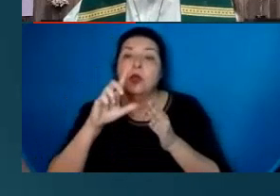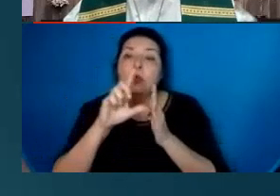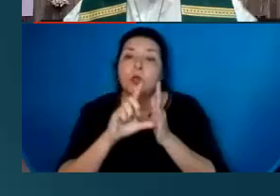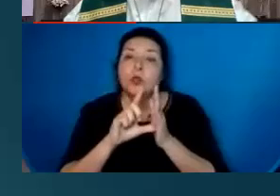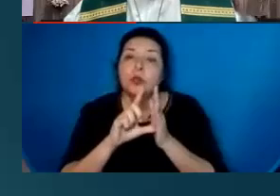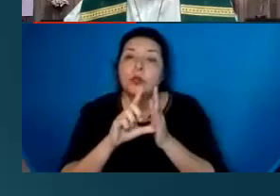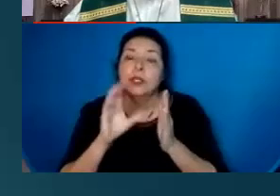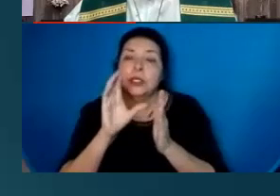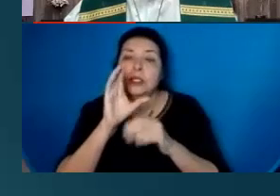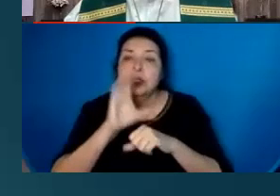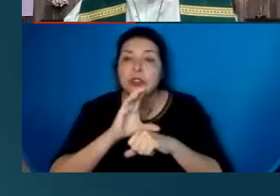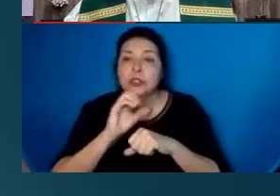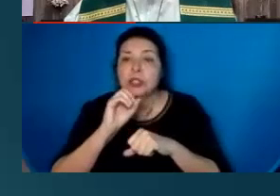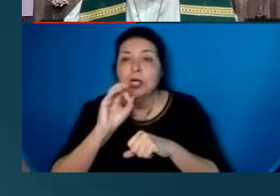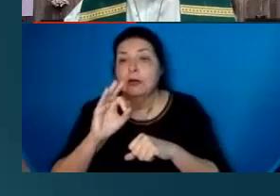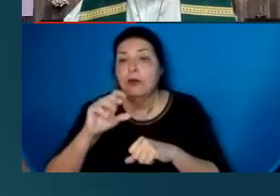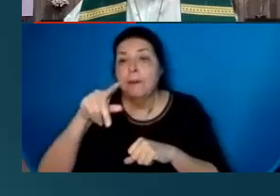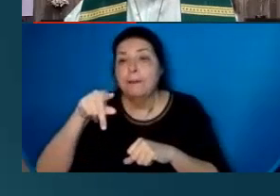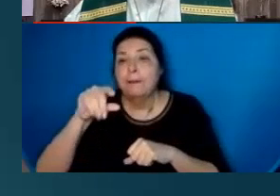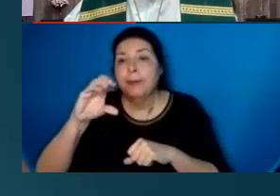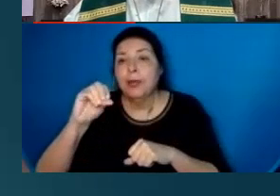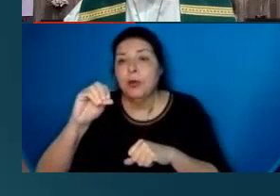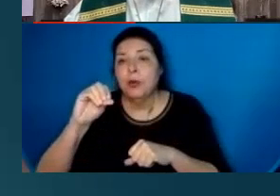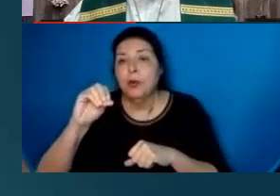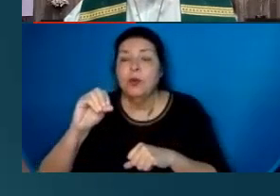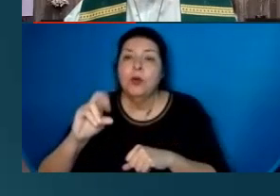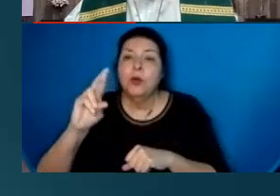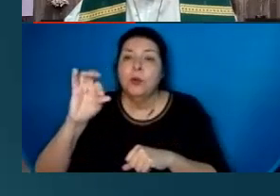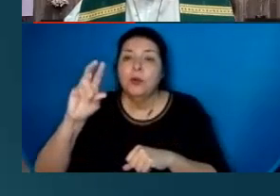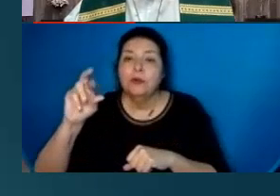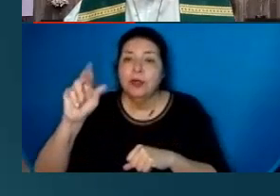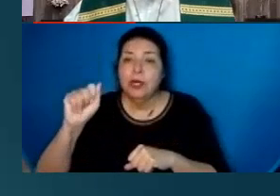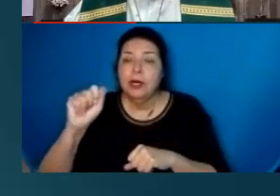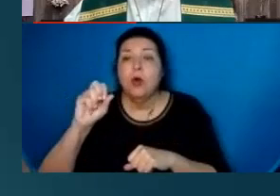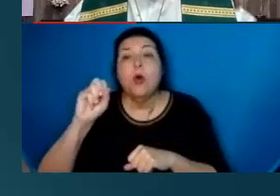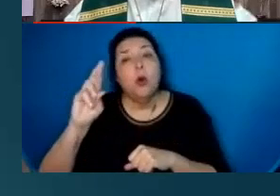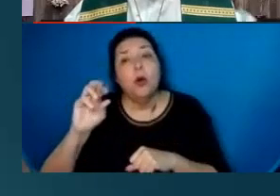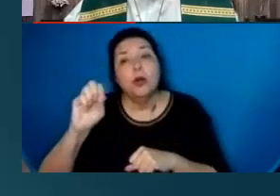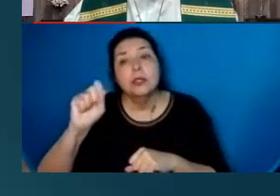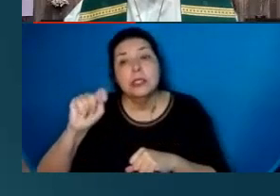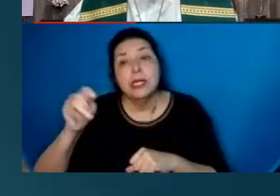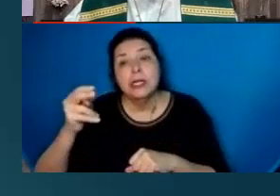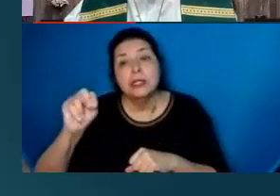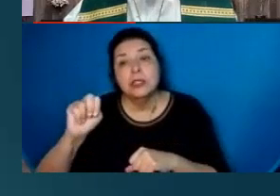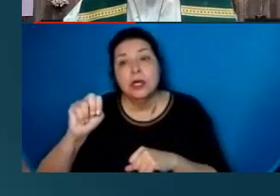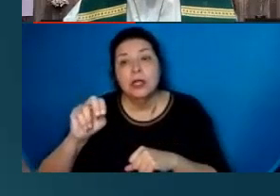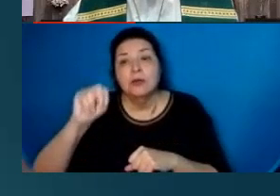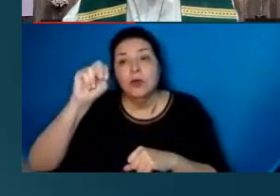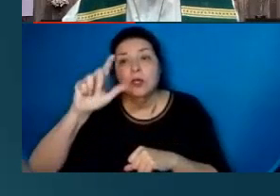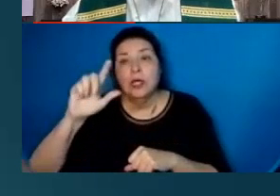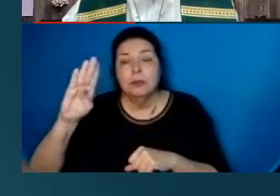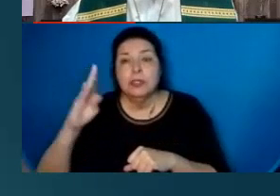John's Lutheran Church of North Long Beach. We ask that you join in with us on the responsive readings during the course